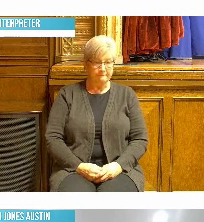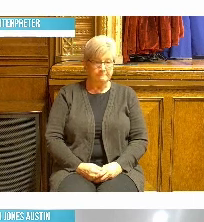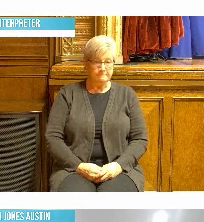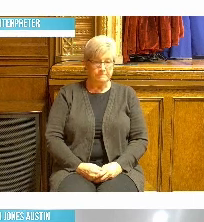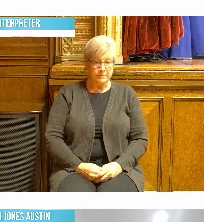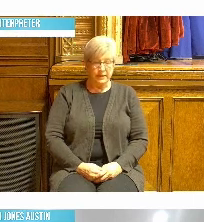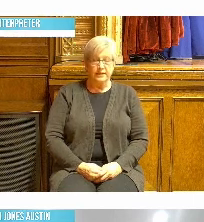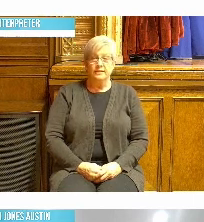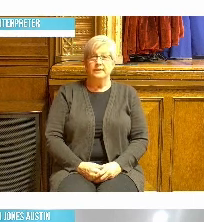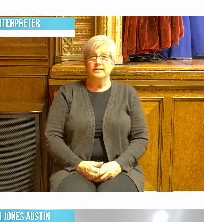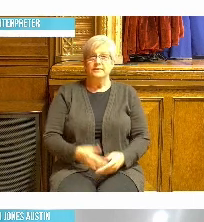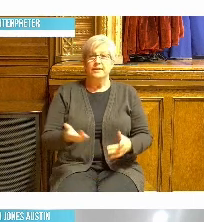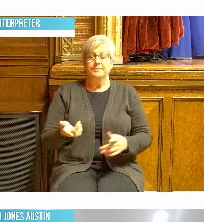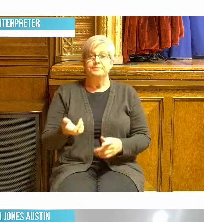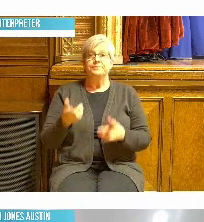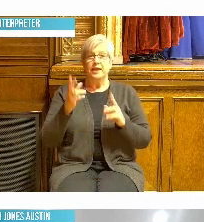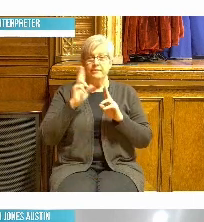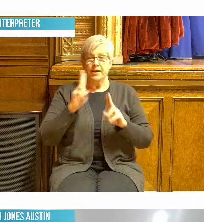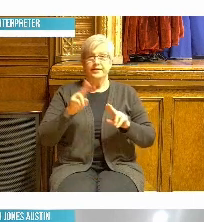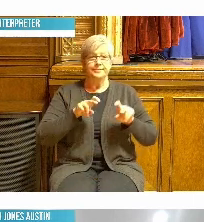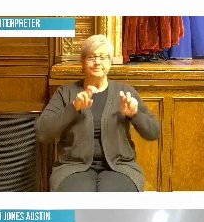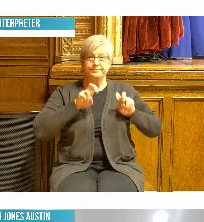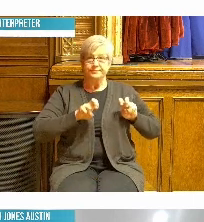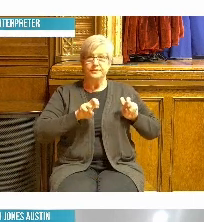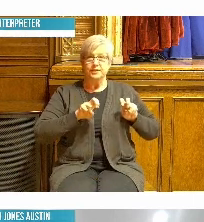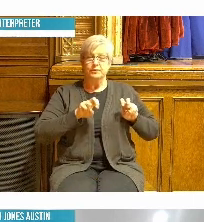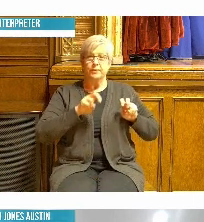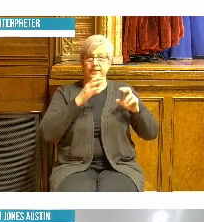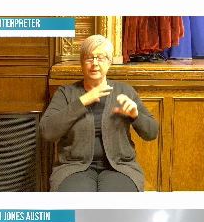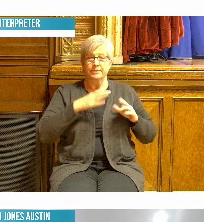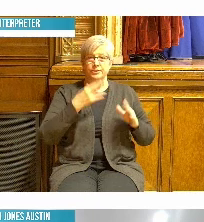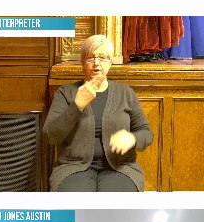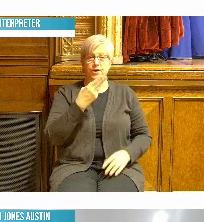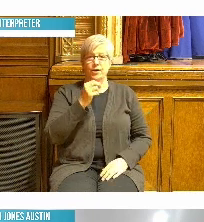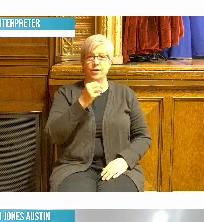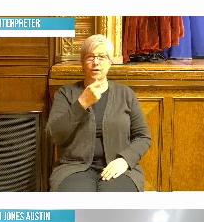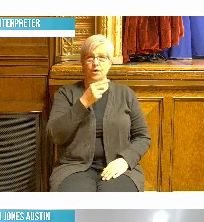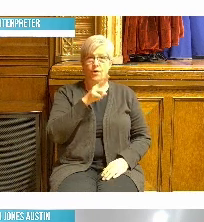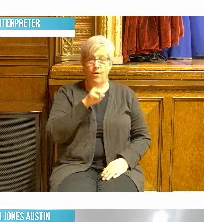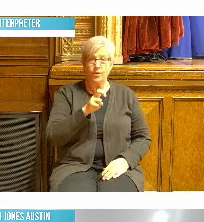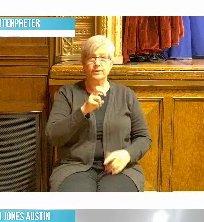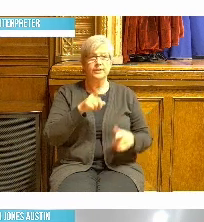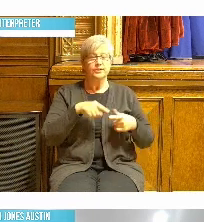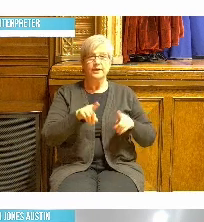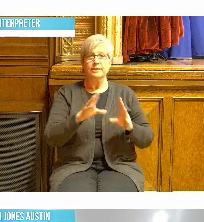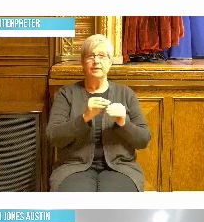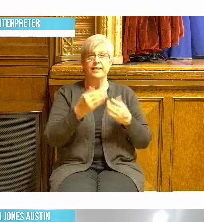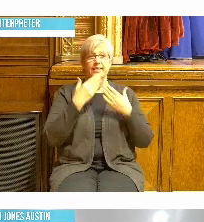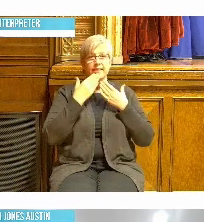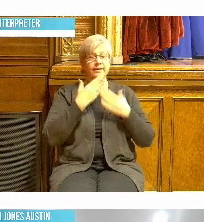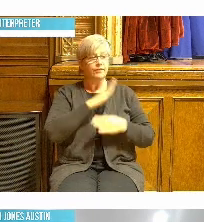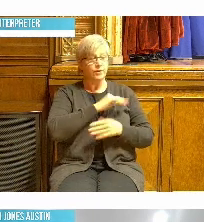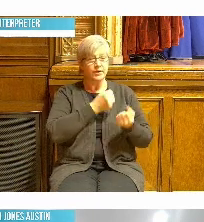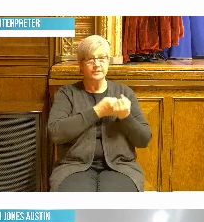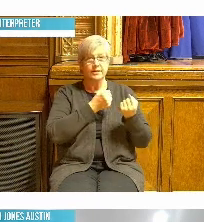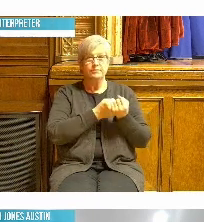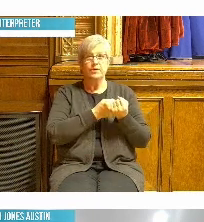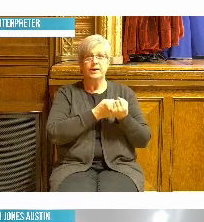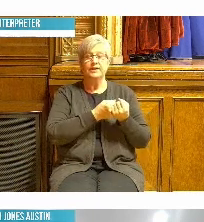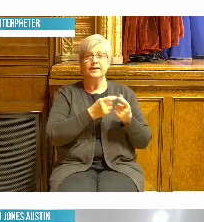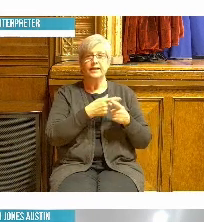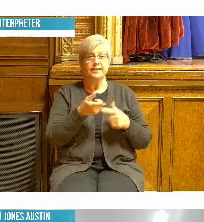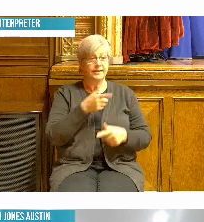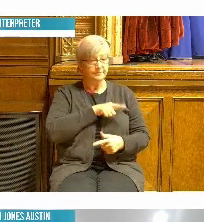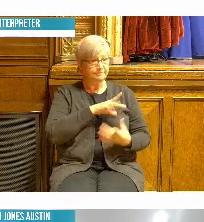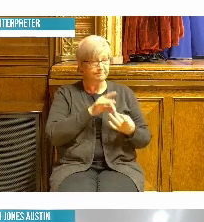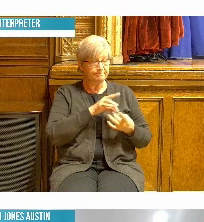sit next to Commissioner Hogues this entire business meeting and public hearing, and I just want to thank you for your support and make room for